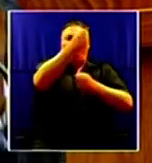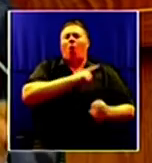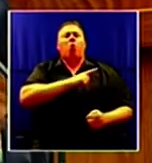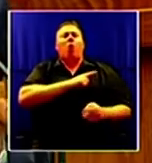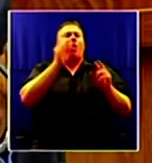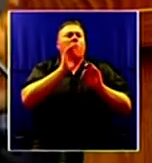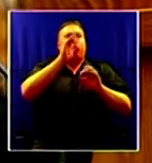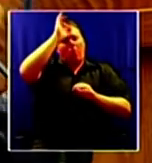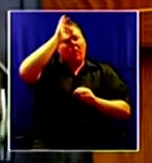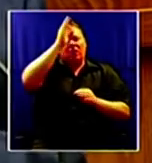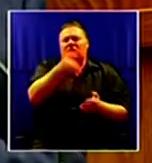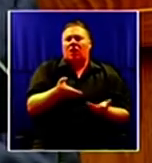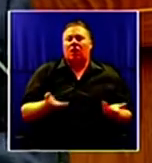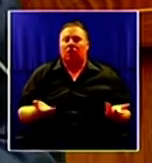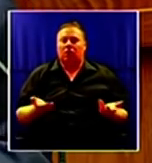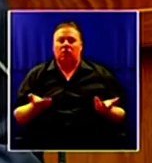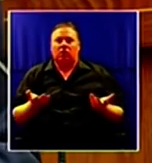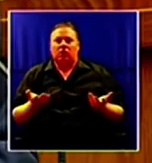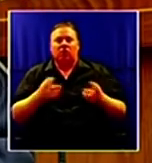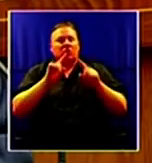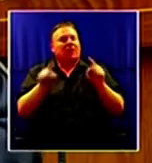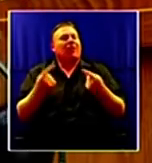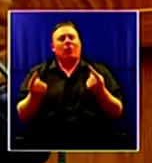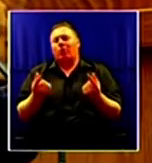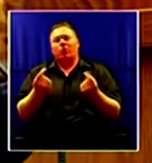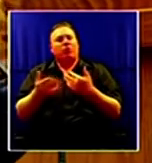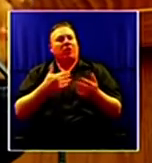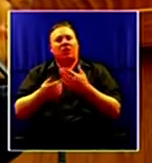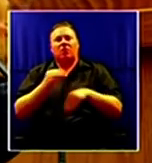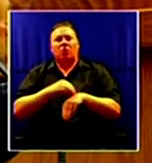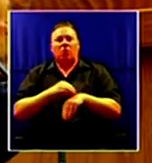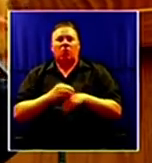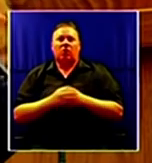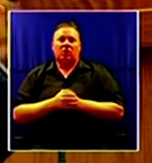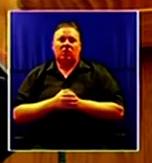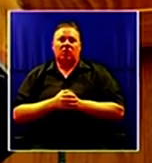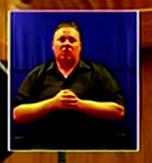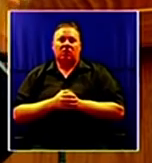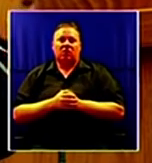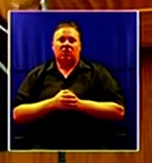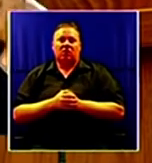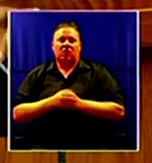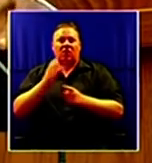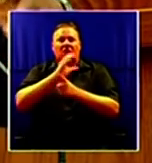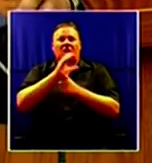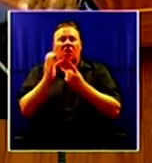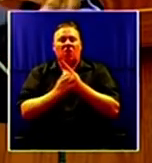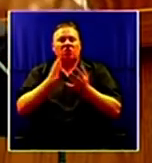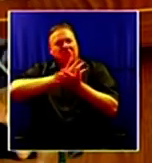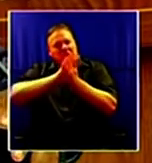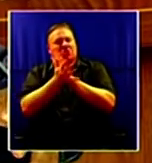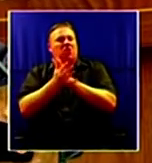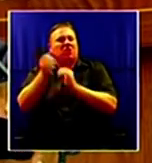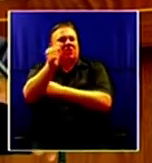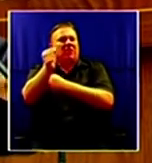And therefore, we cannot do this anymore. We have to confront head on the culture of the destruction of our own